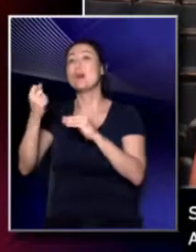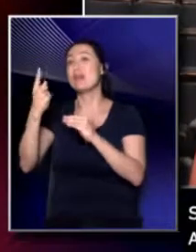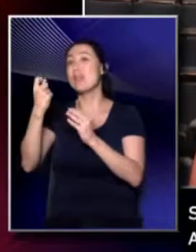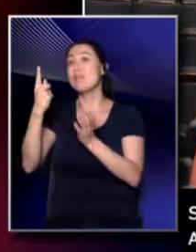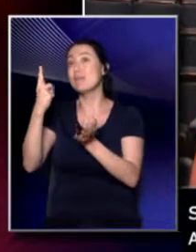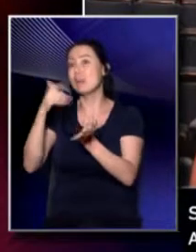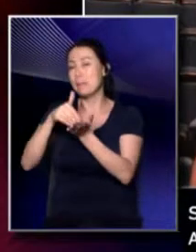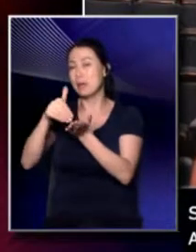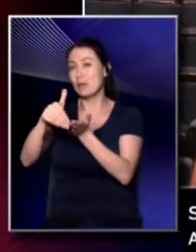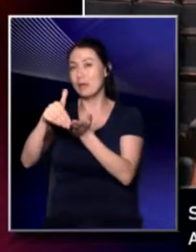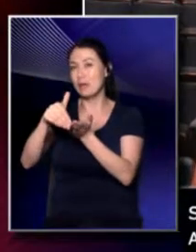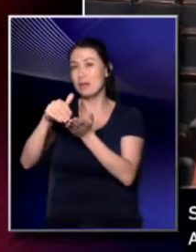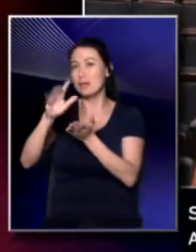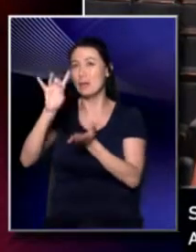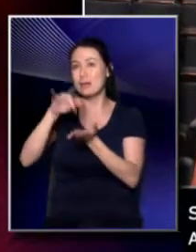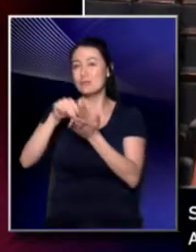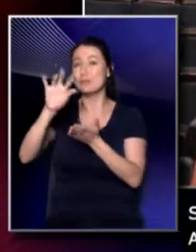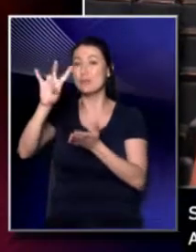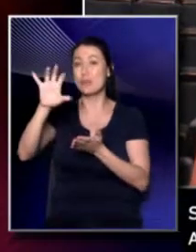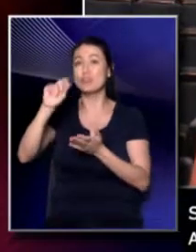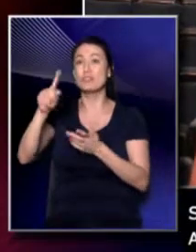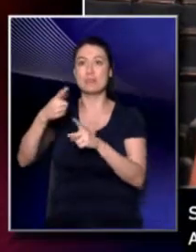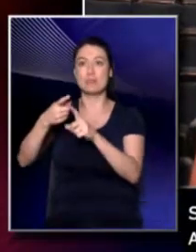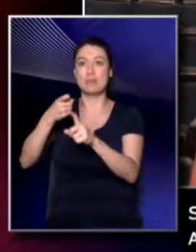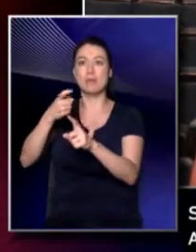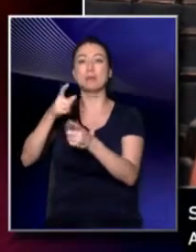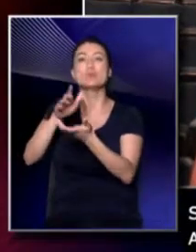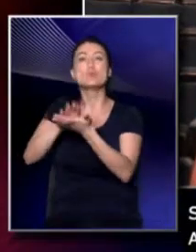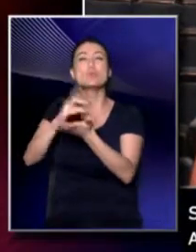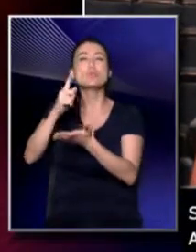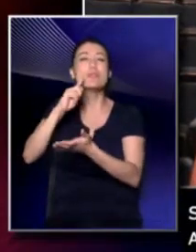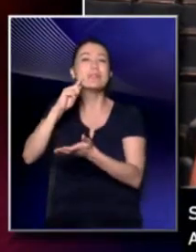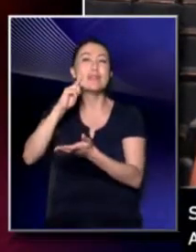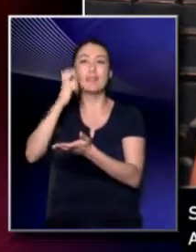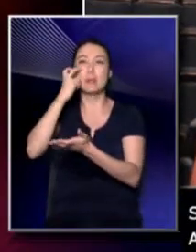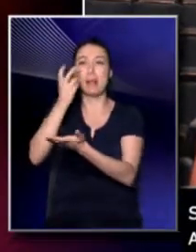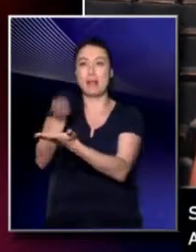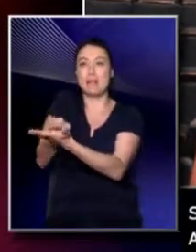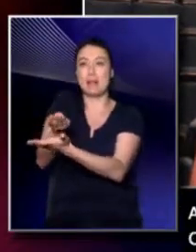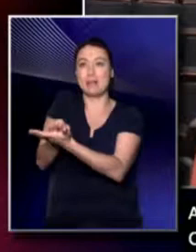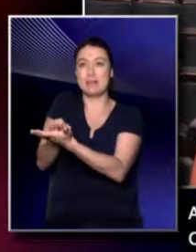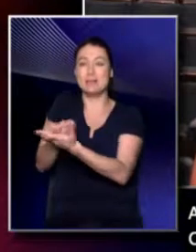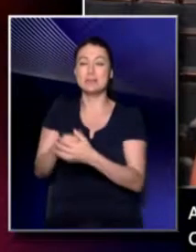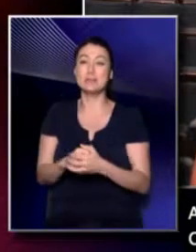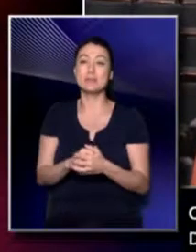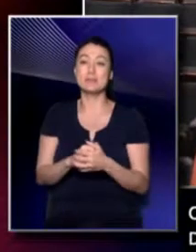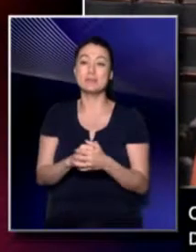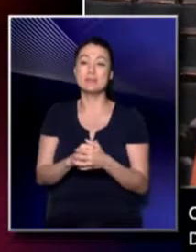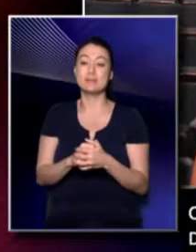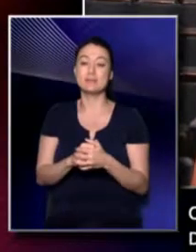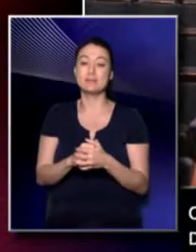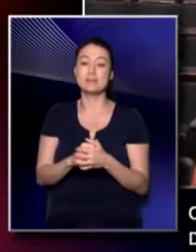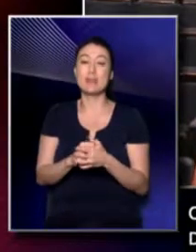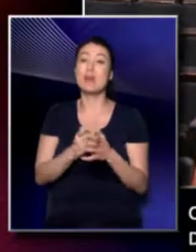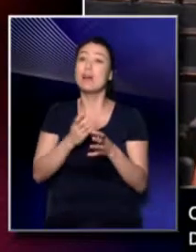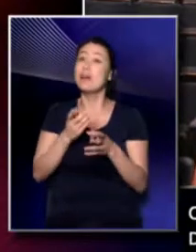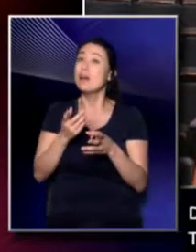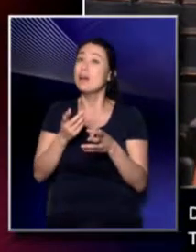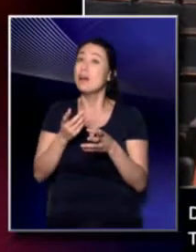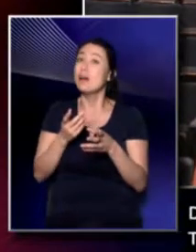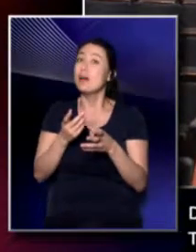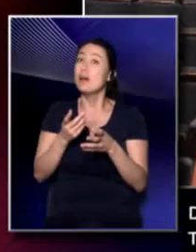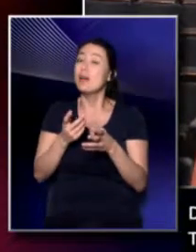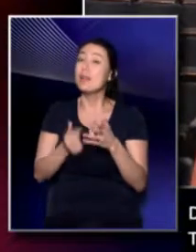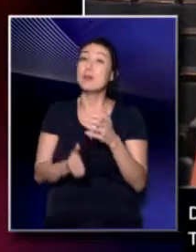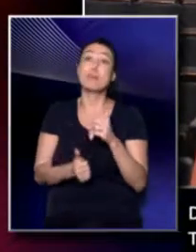$11,878,700 will come from the Schools for the Deaf and the Blind Fund. The primary funding for the Schools for the Deaf and the